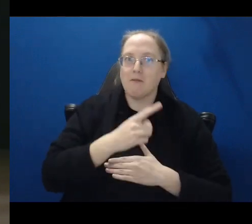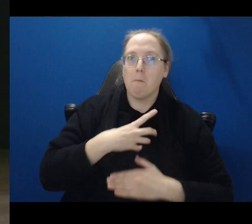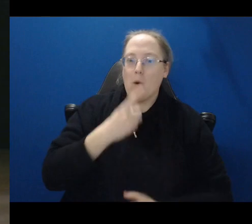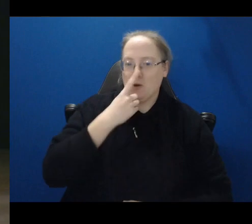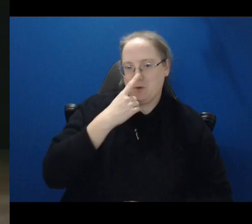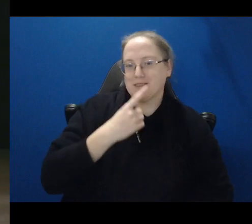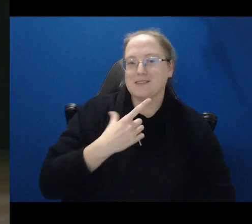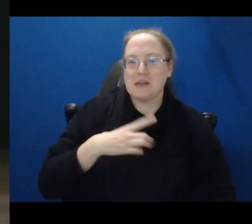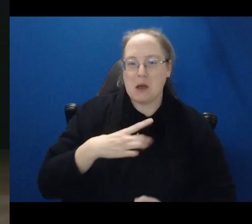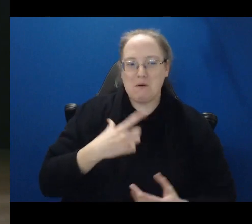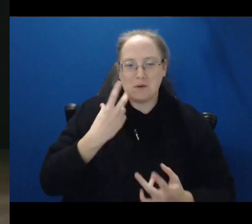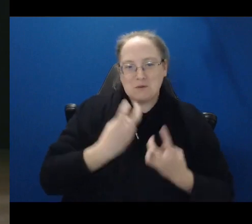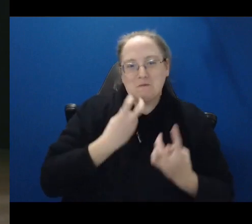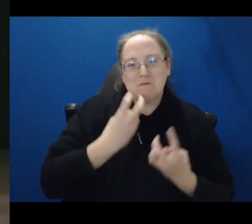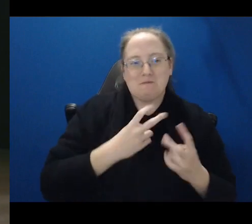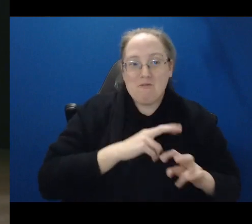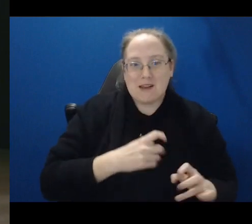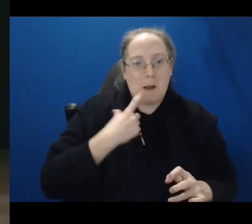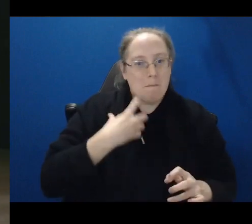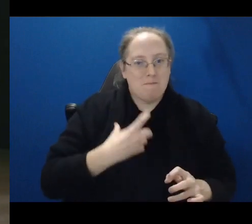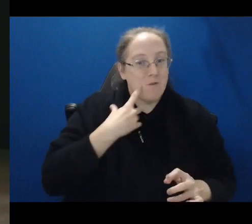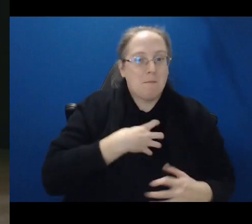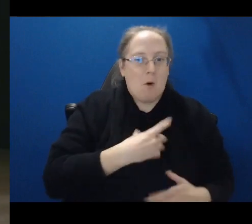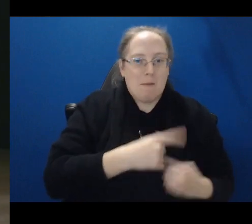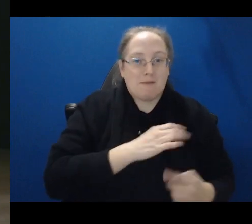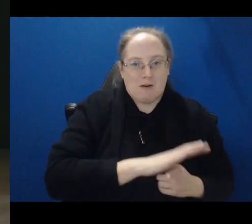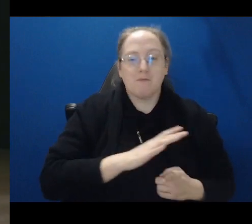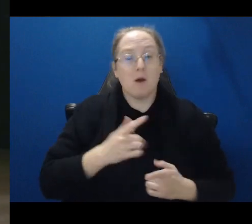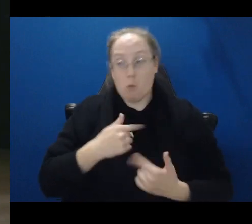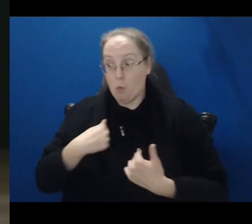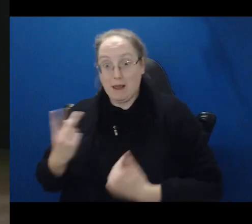of our practices, and encourage others to do likewise.